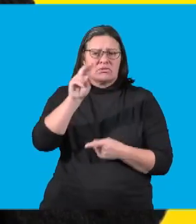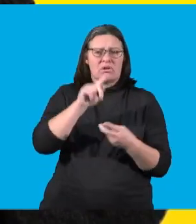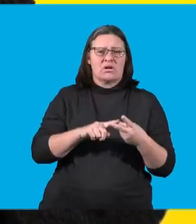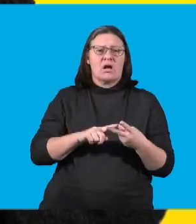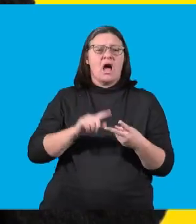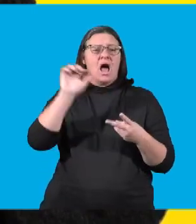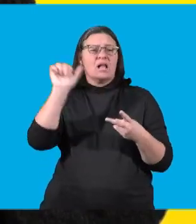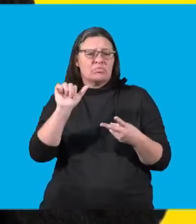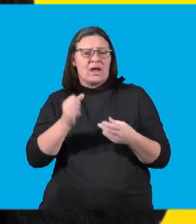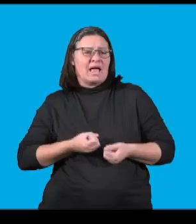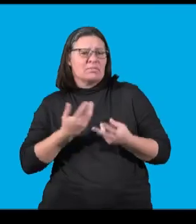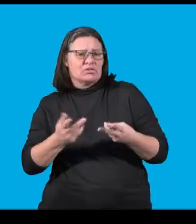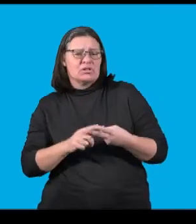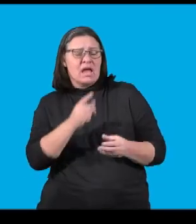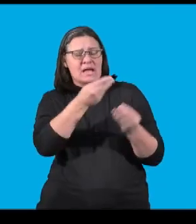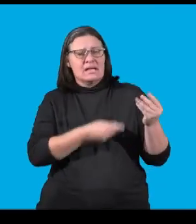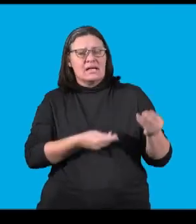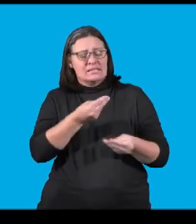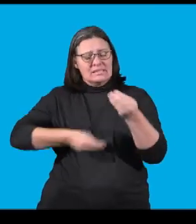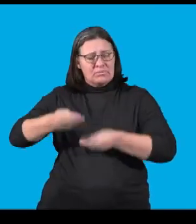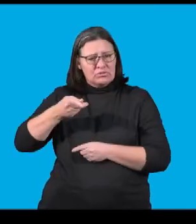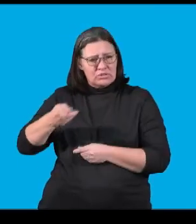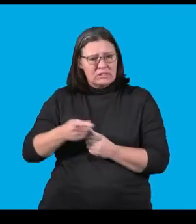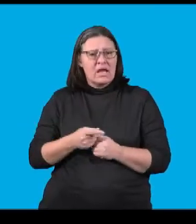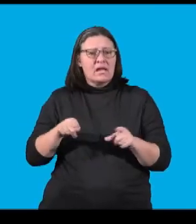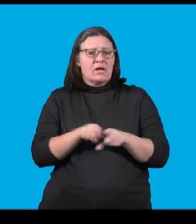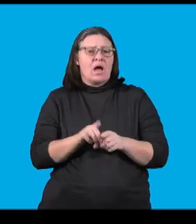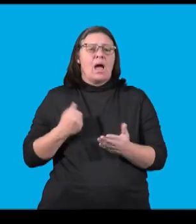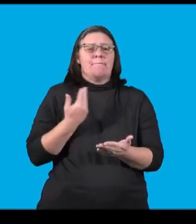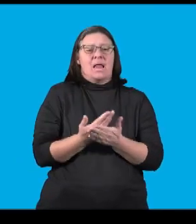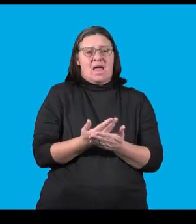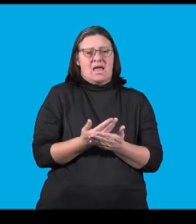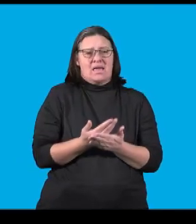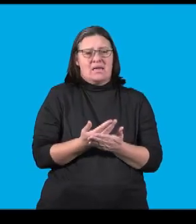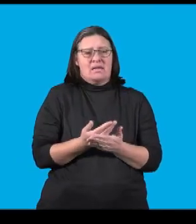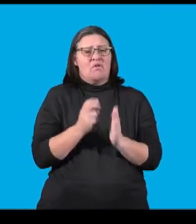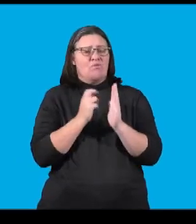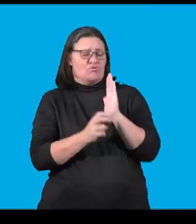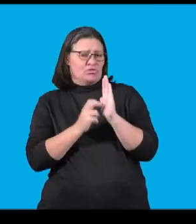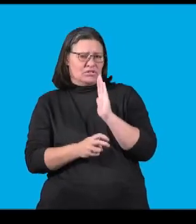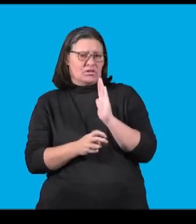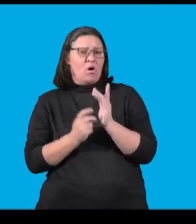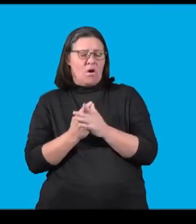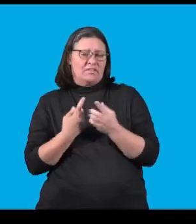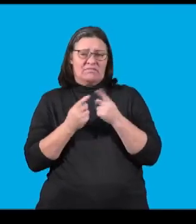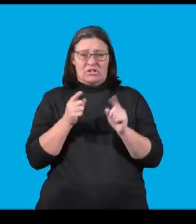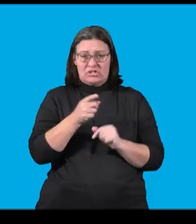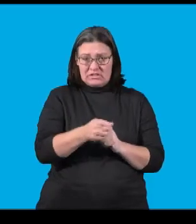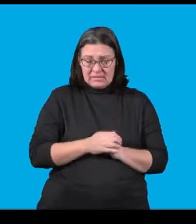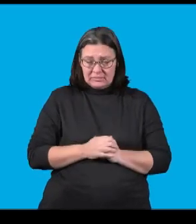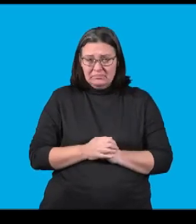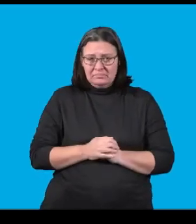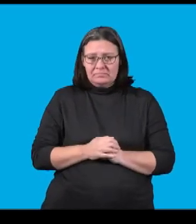example, exponents, algebraic expressions, substitution, and we will then look at how we apply that to the rules